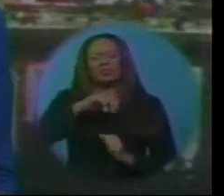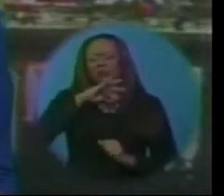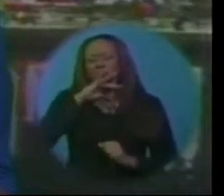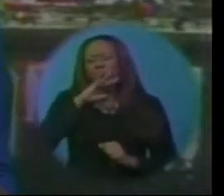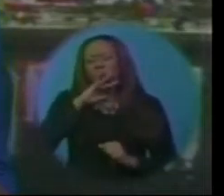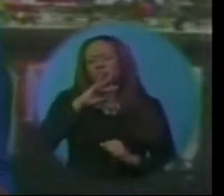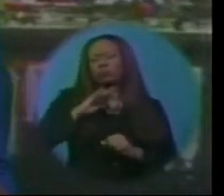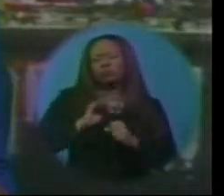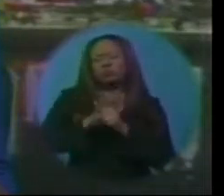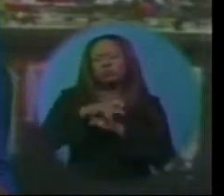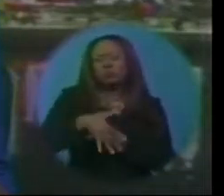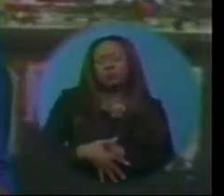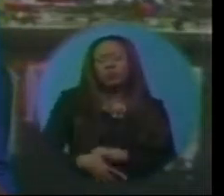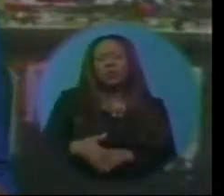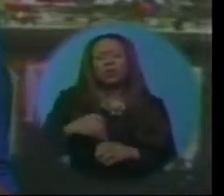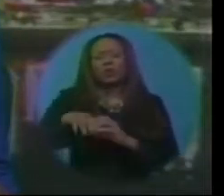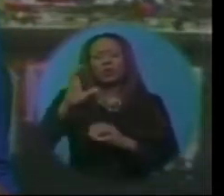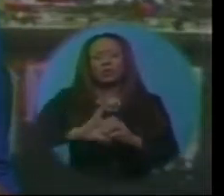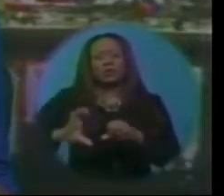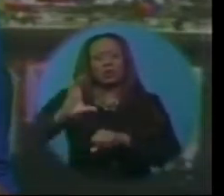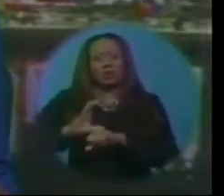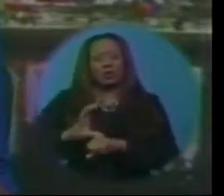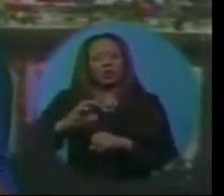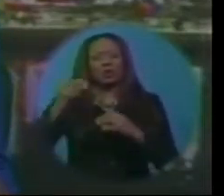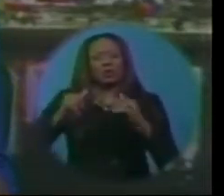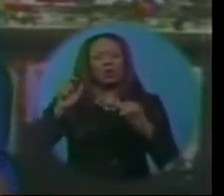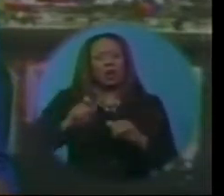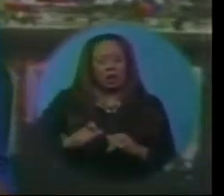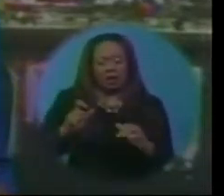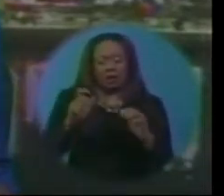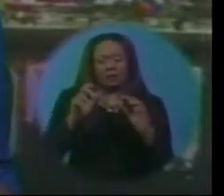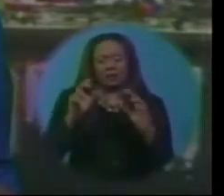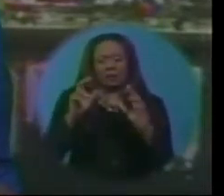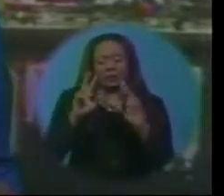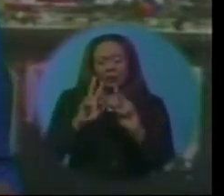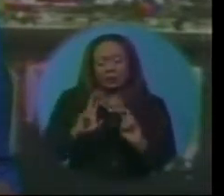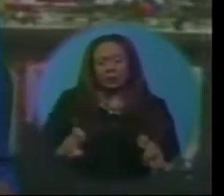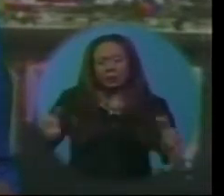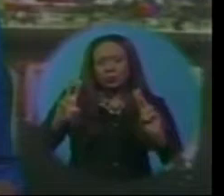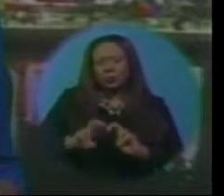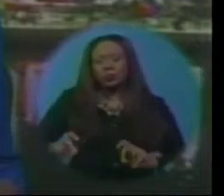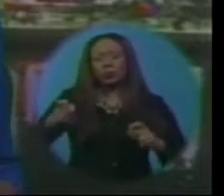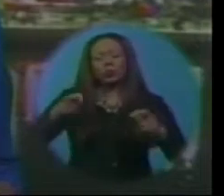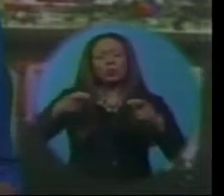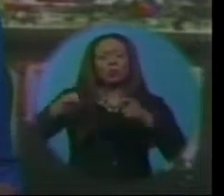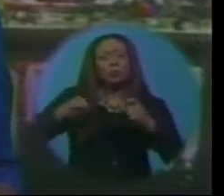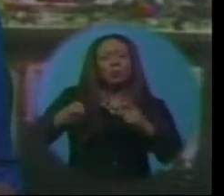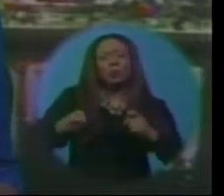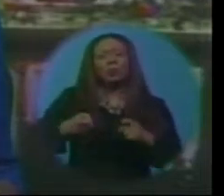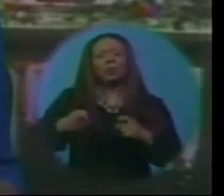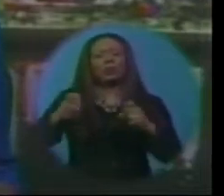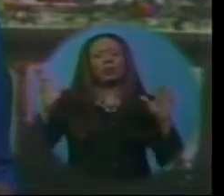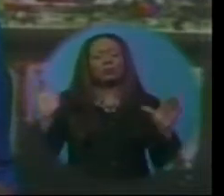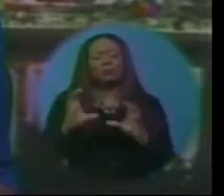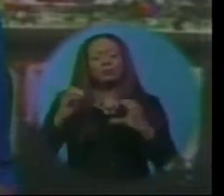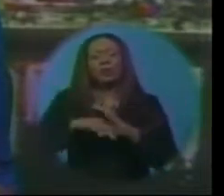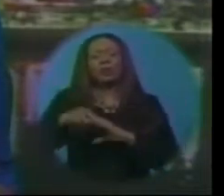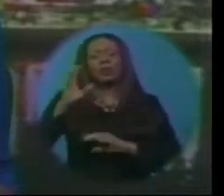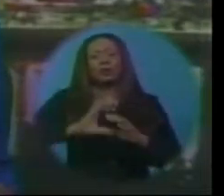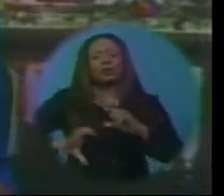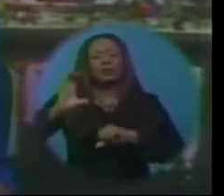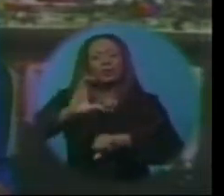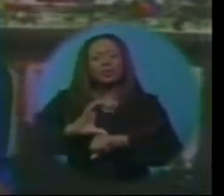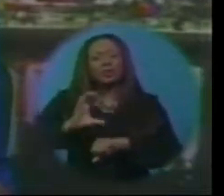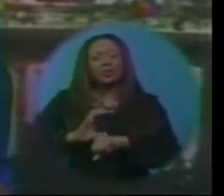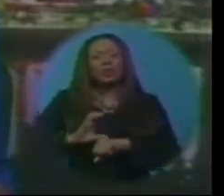up inspection of food businesses as well as increased its mosquito control activities. It has also widened the area of coverage